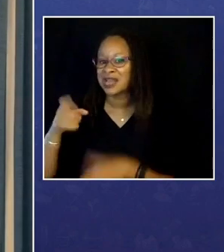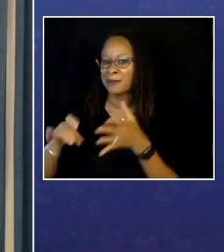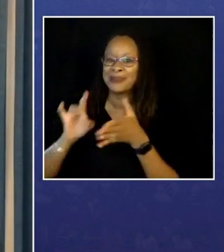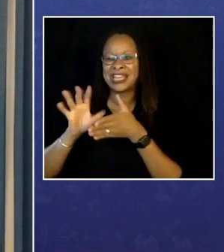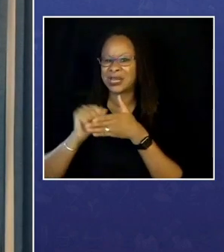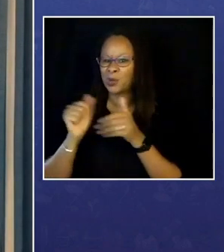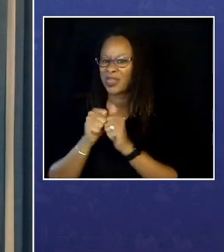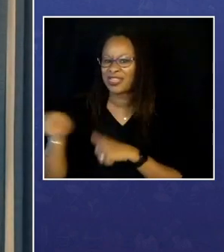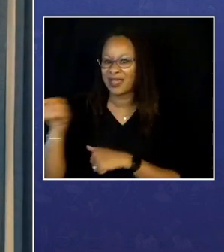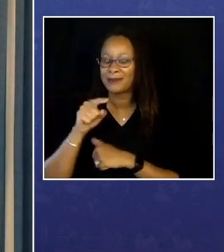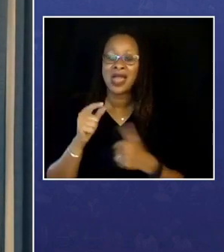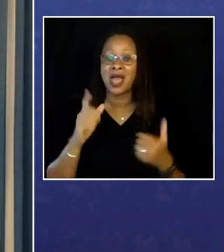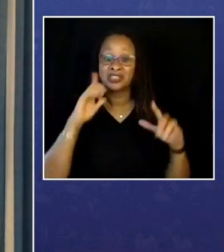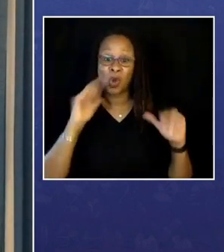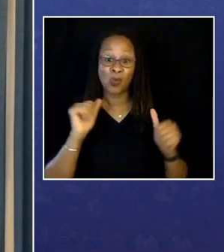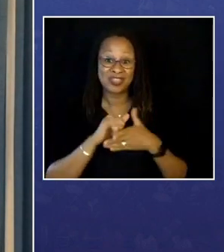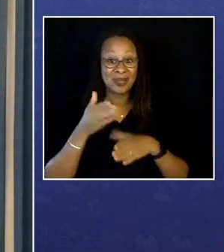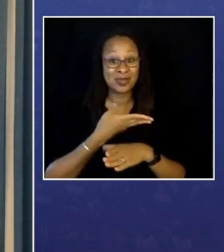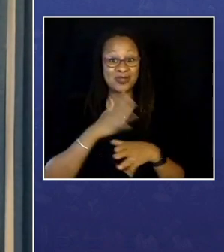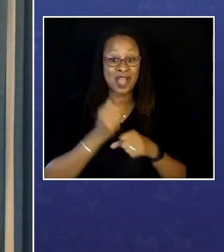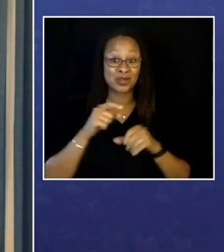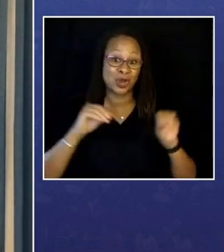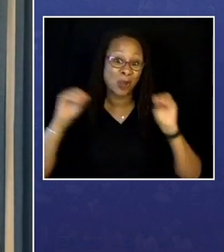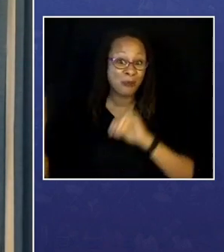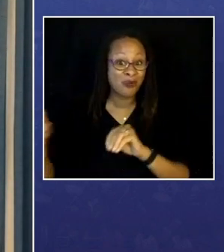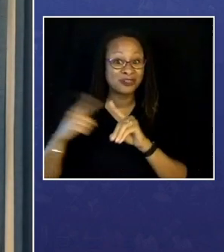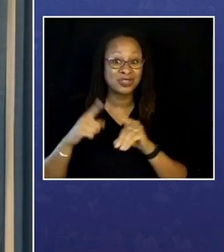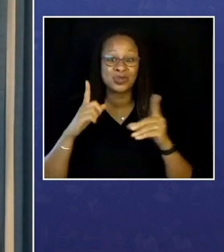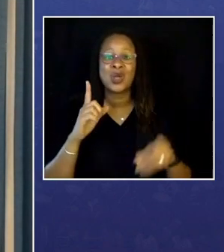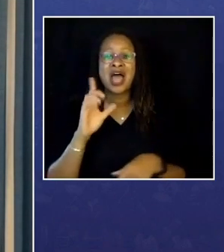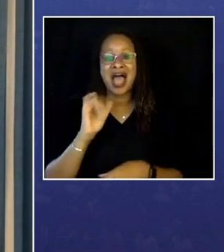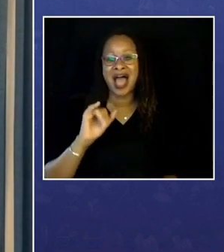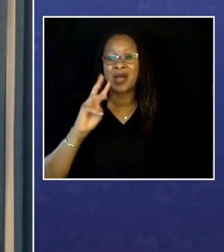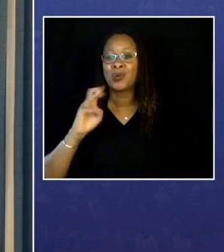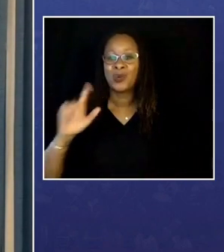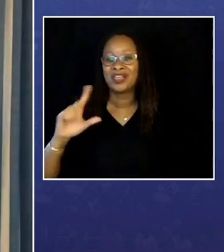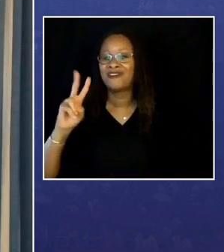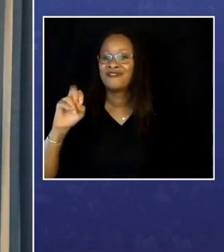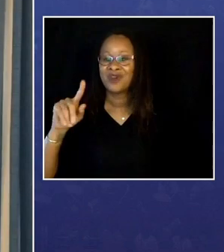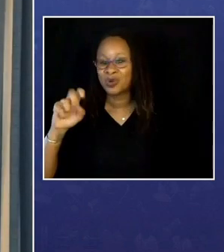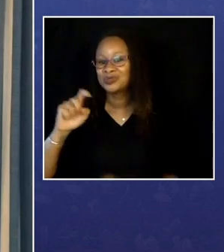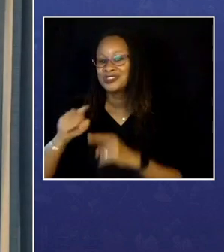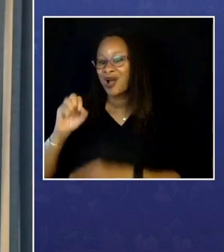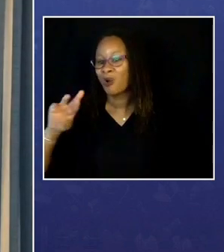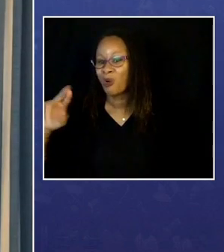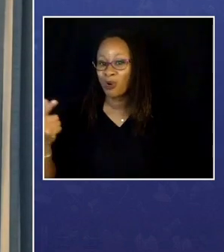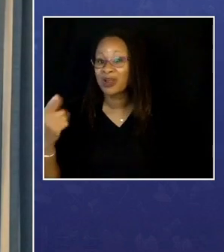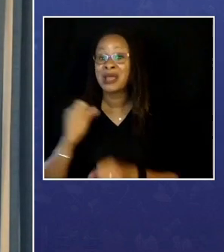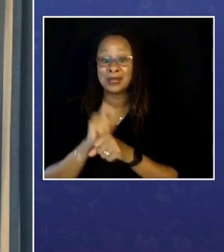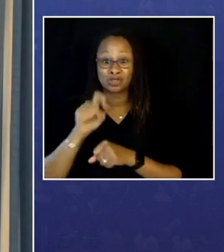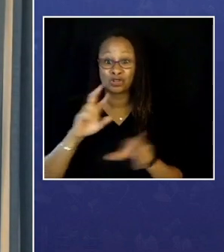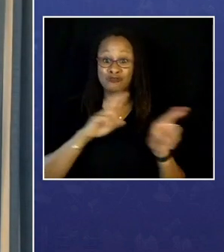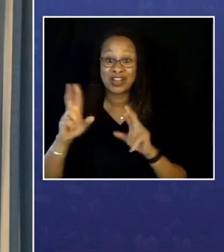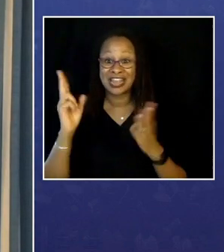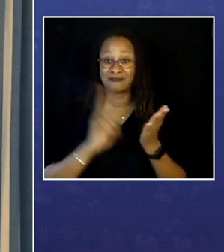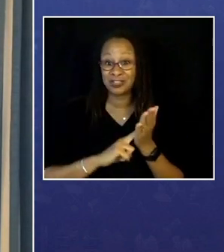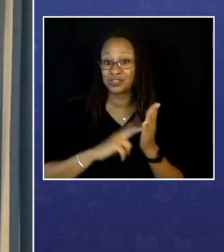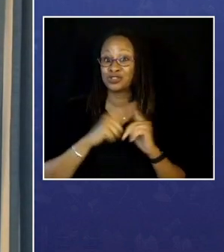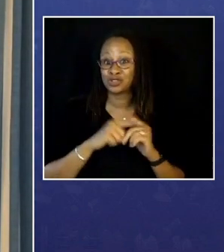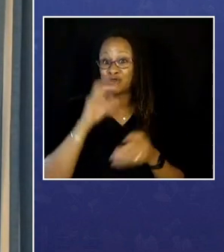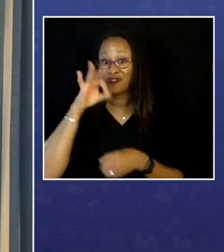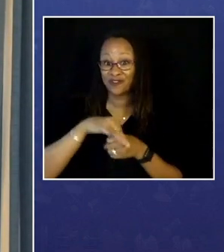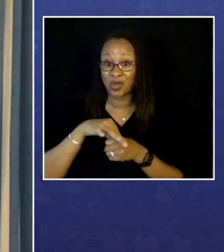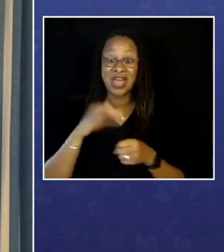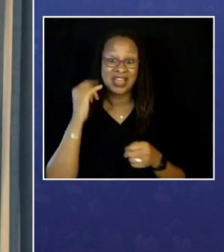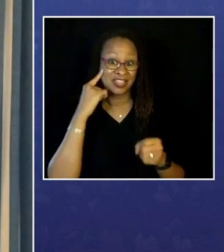with them, so hopefully this groove got you to move all the way down to iwillvote.org to make sure that you are ready and registered to vote.